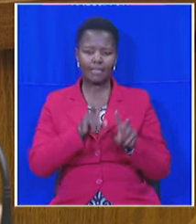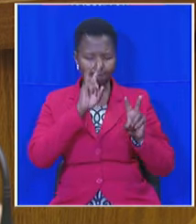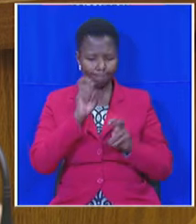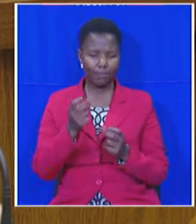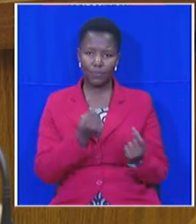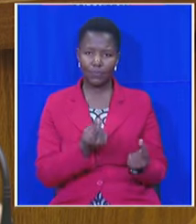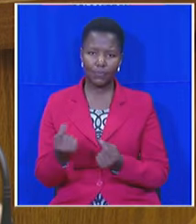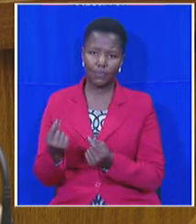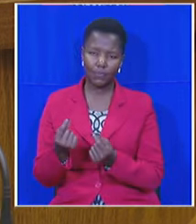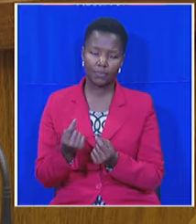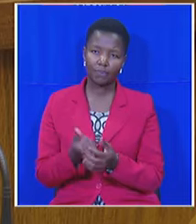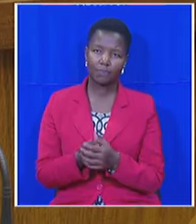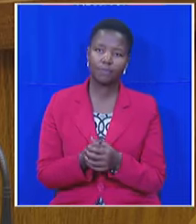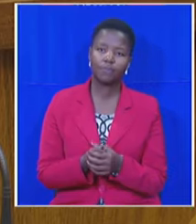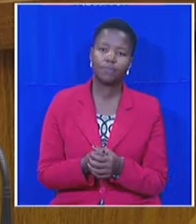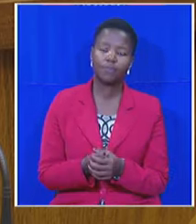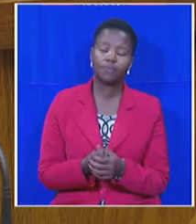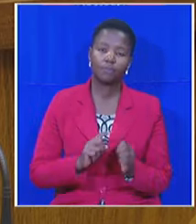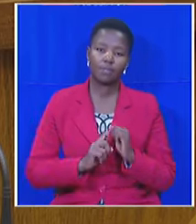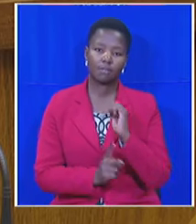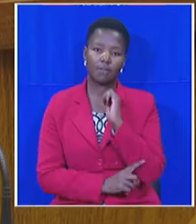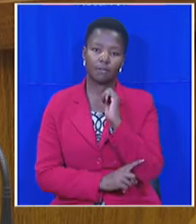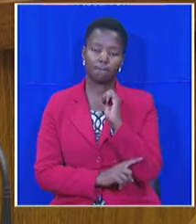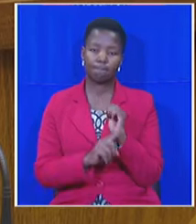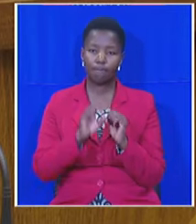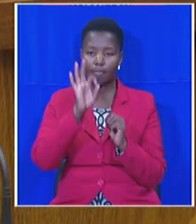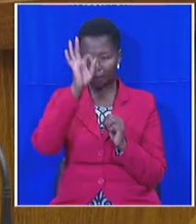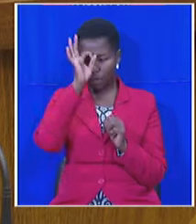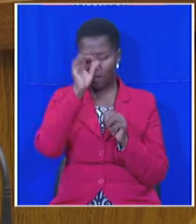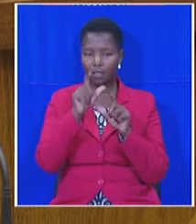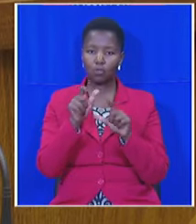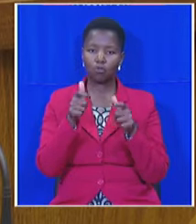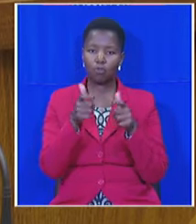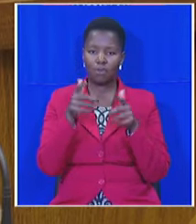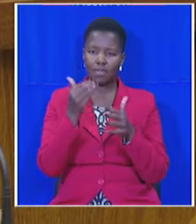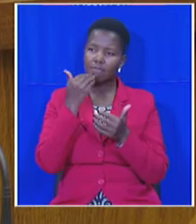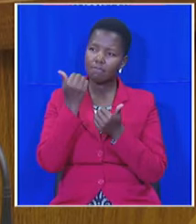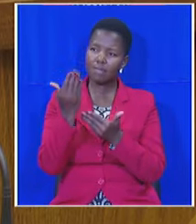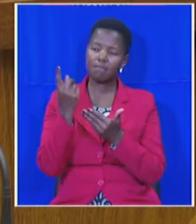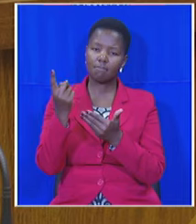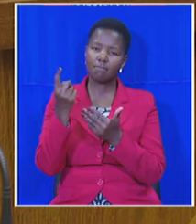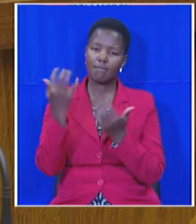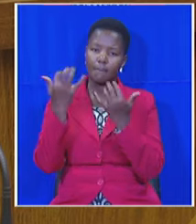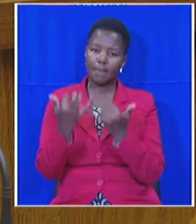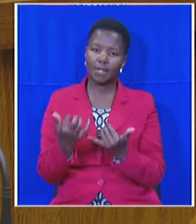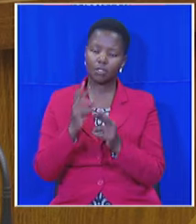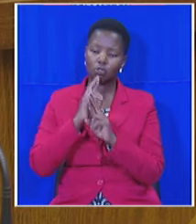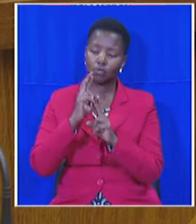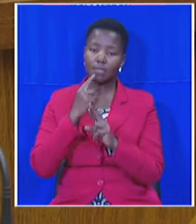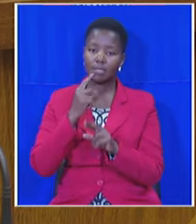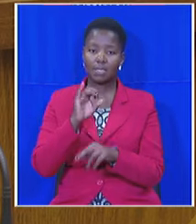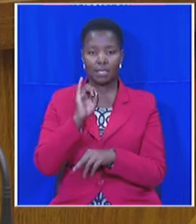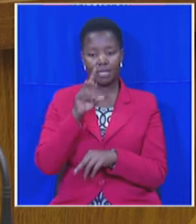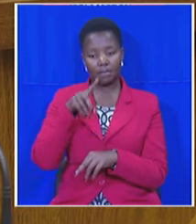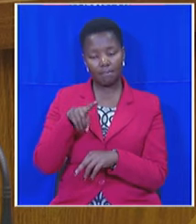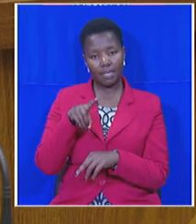appropriate recommendations. Finally, the Police Committee have recommended in the budget report that IPID should continue to strengthen its oversight ability